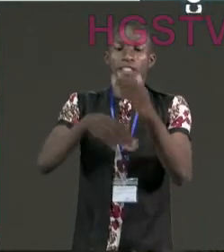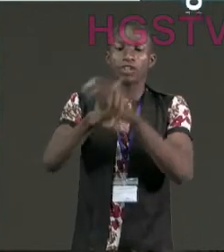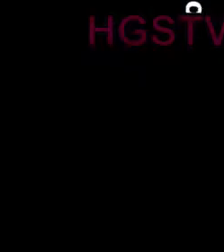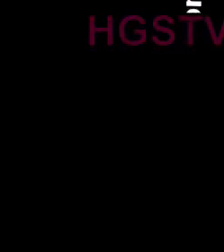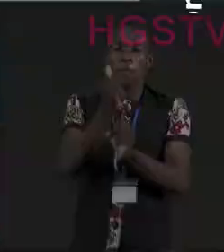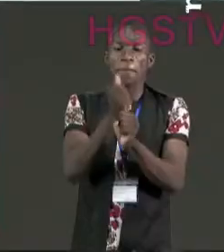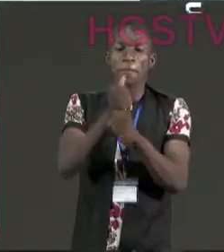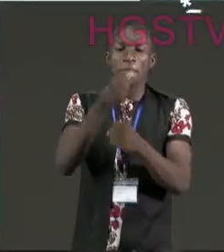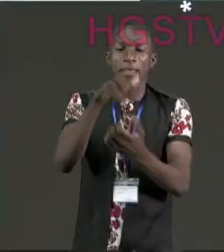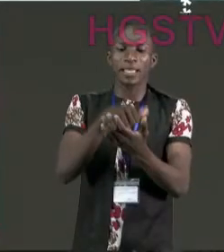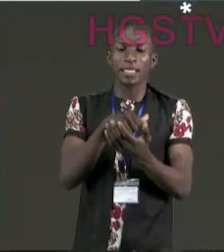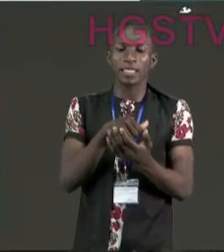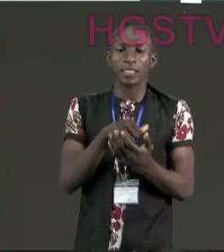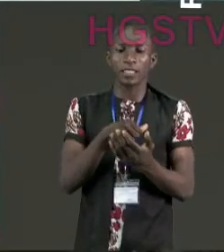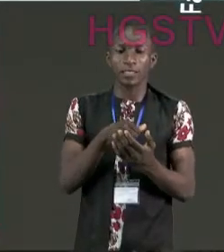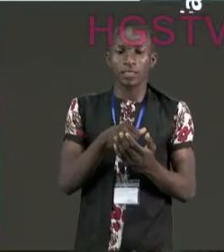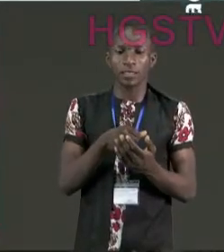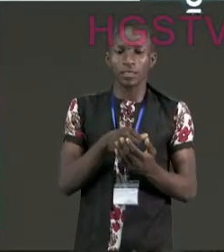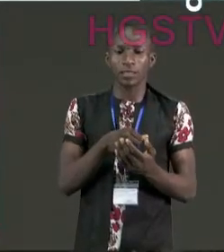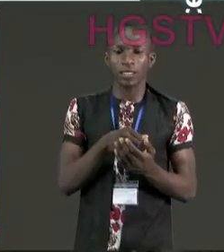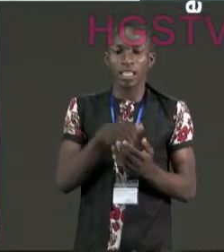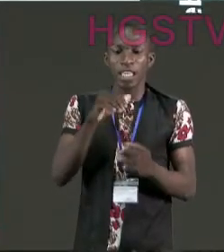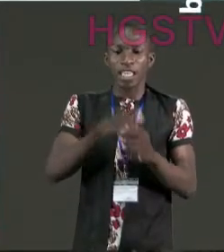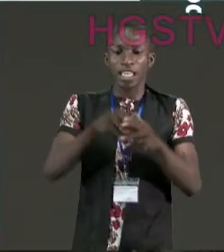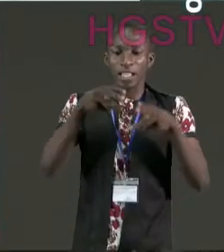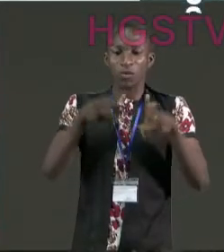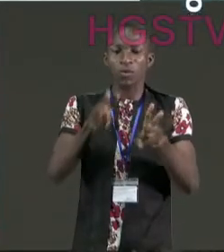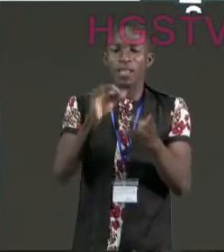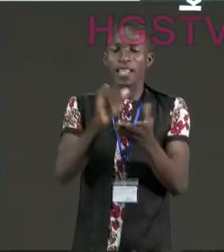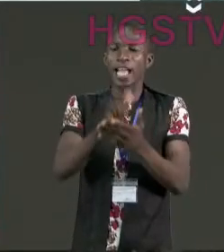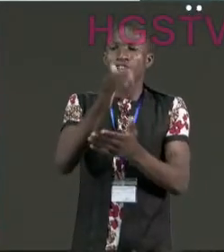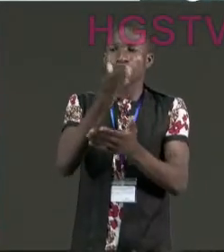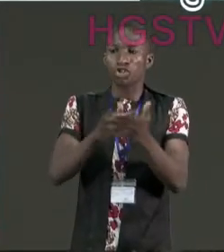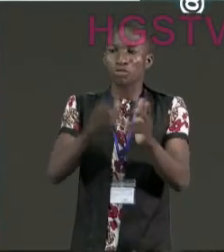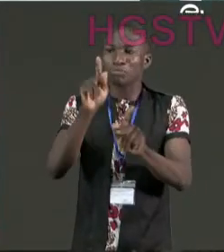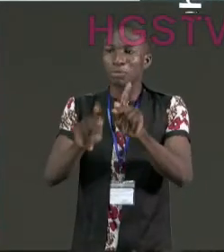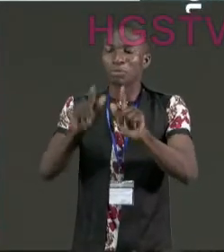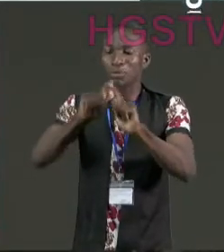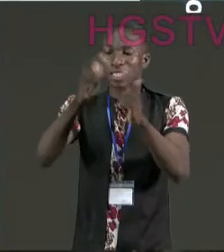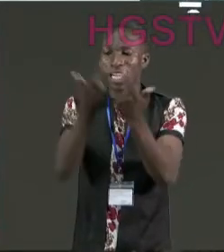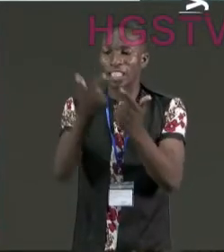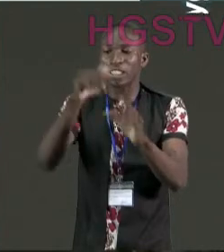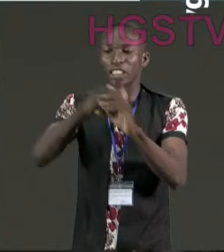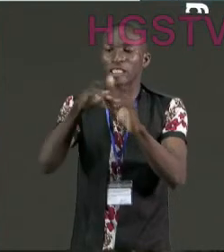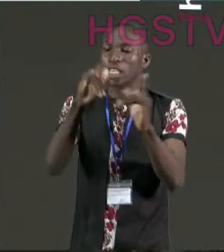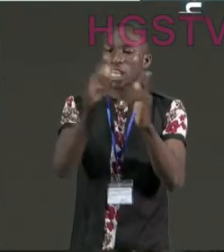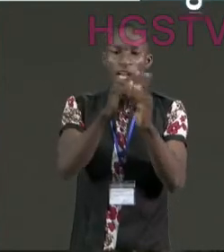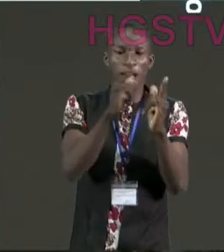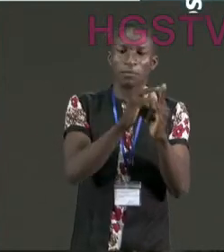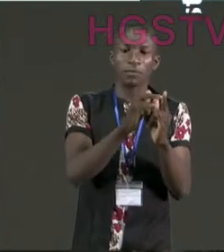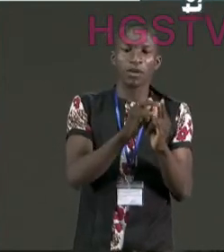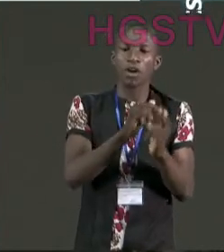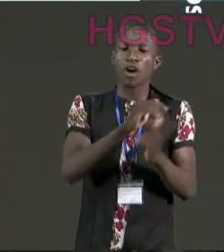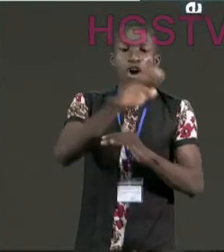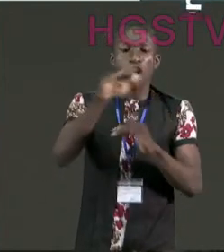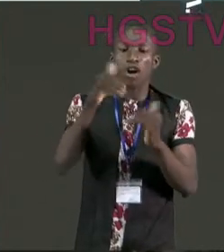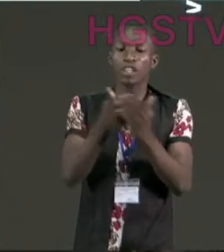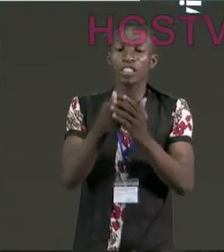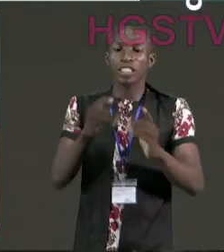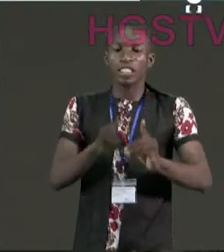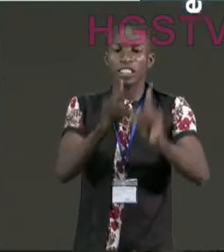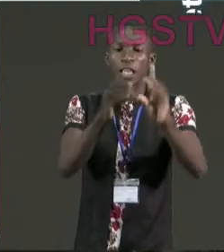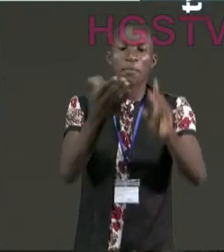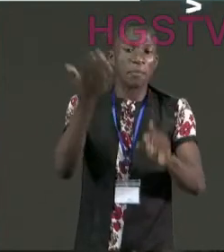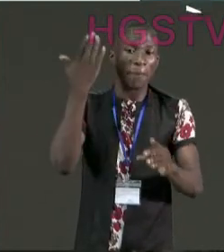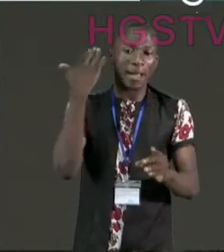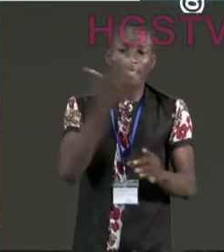way that instead of some of us gathering at the camp, all disciples past and present all over